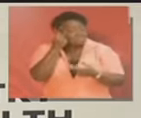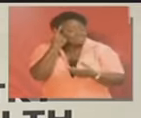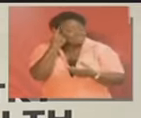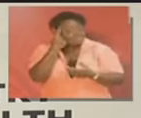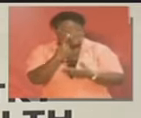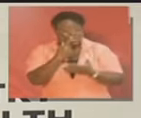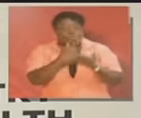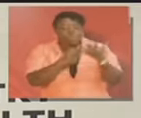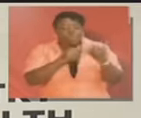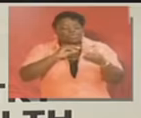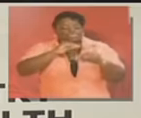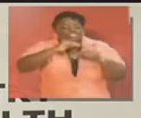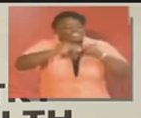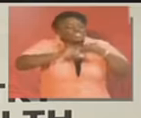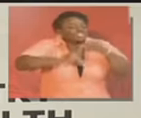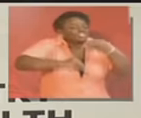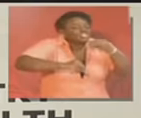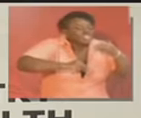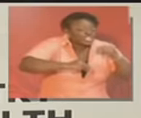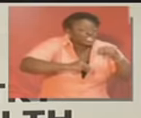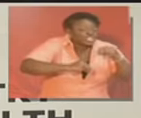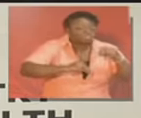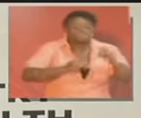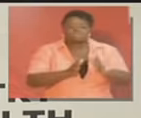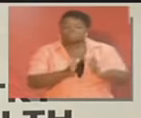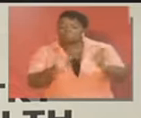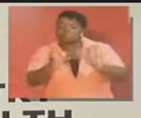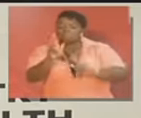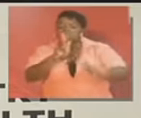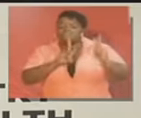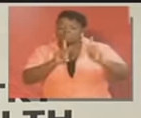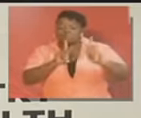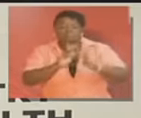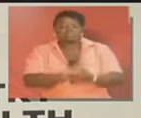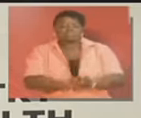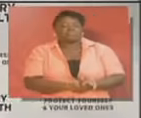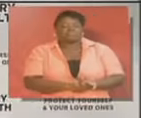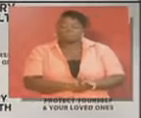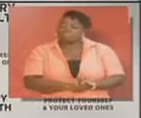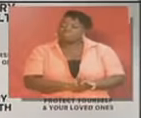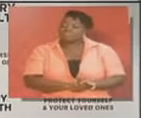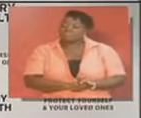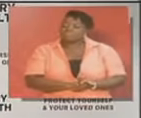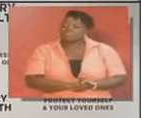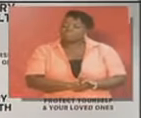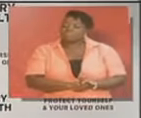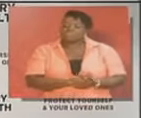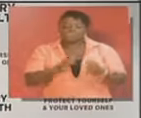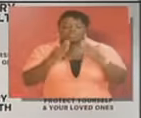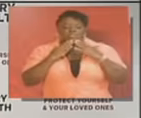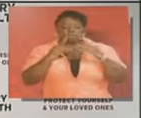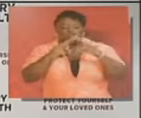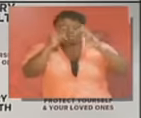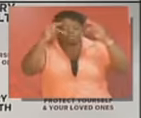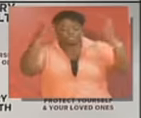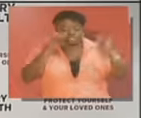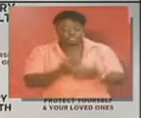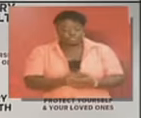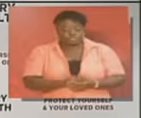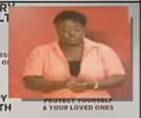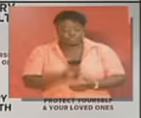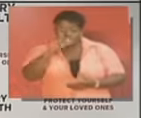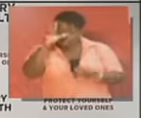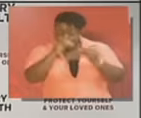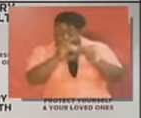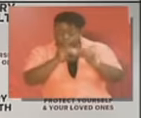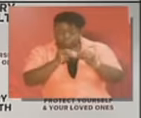what's changing in the population. Hopefully this information will be considered useful. Thank you very much, Dr. Hines. We have a question now